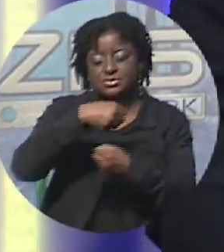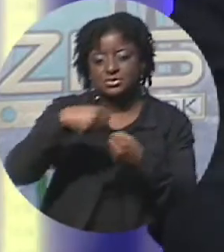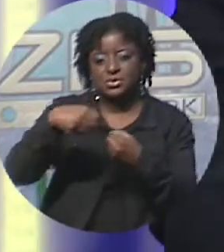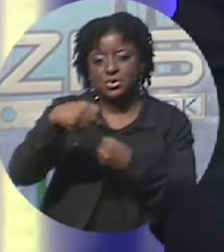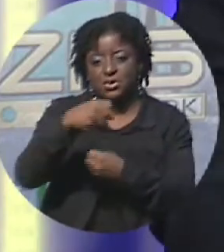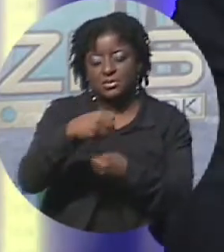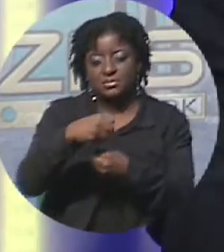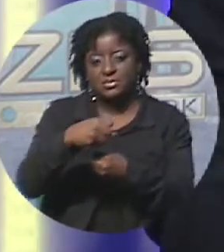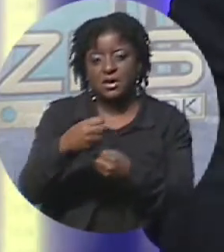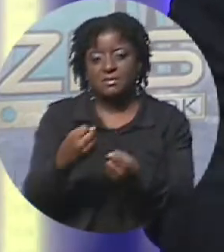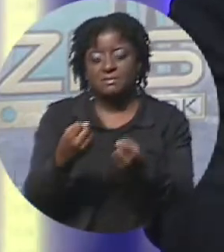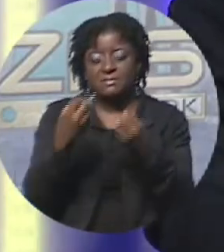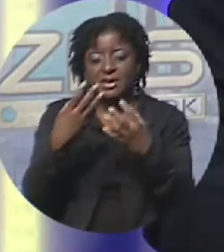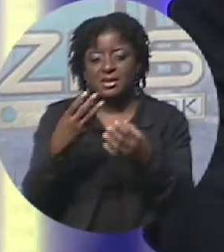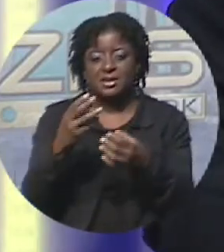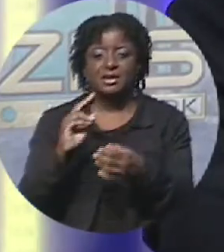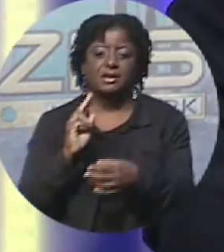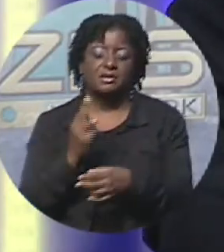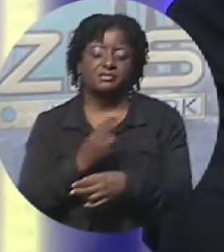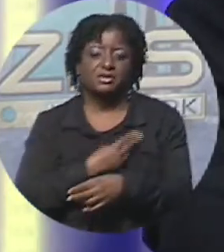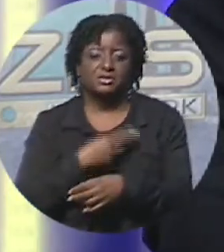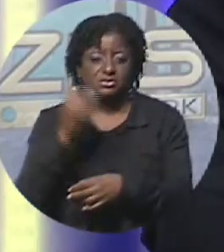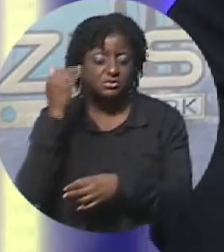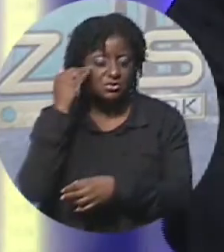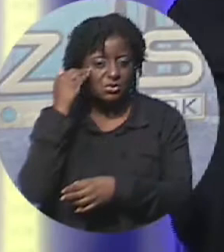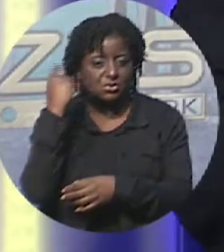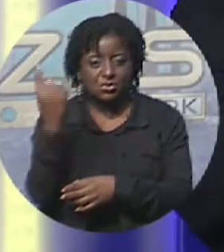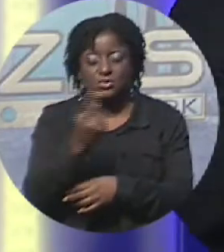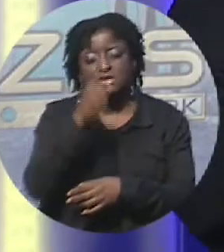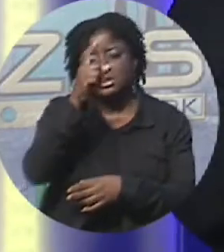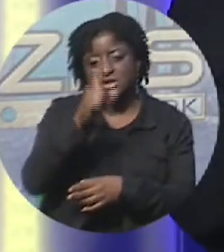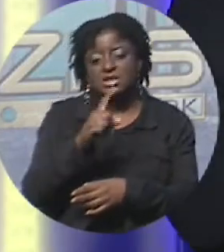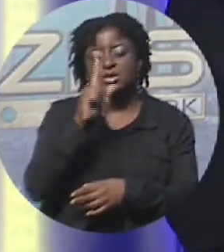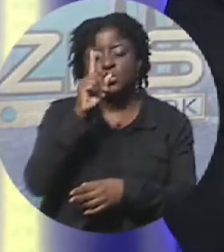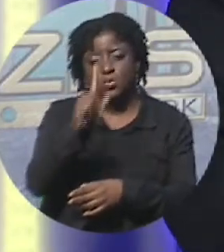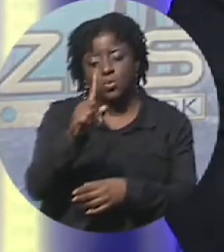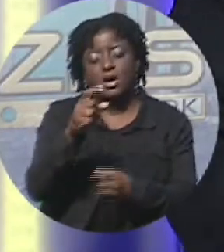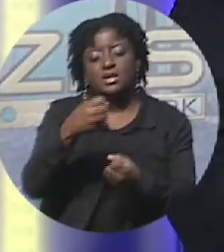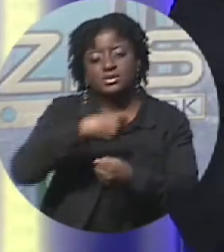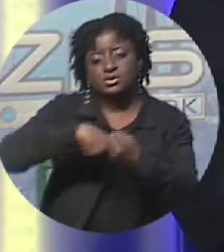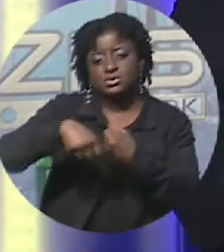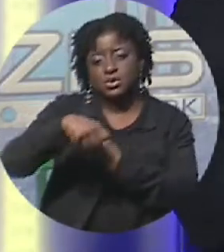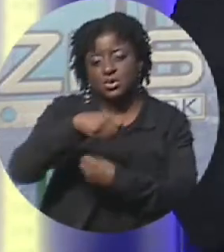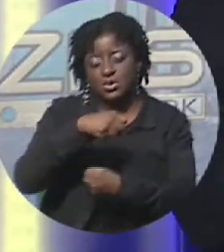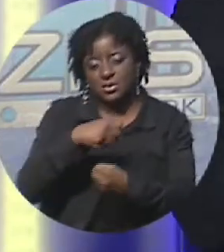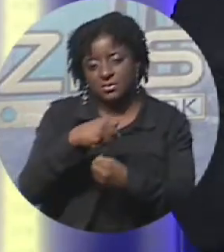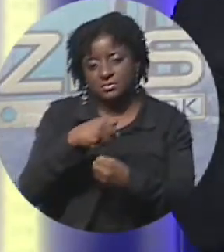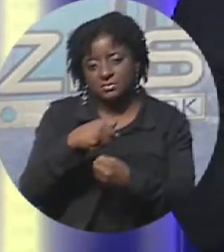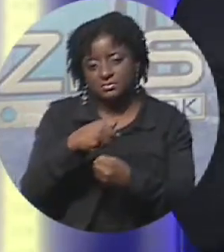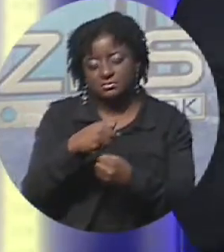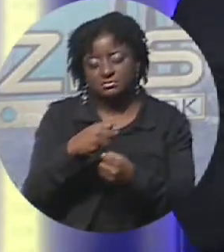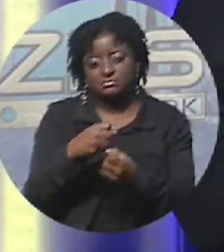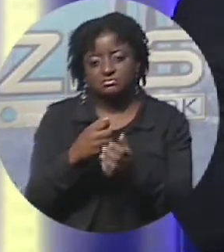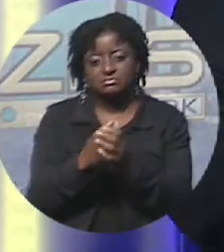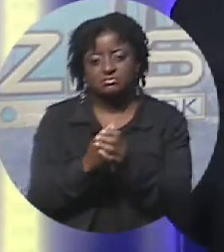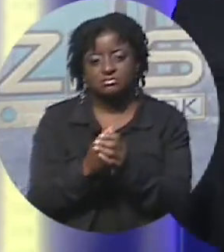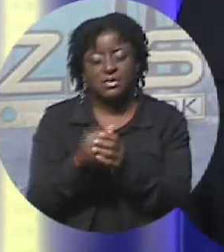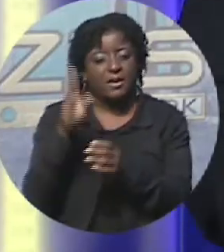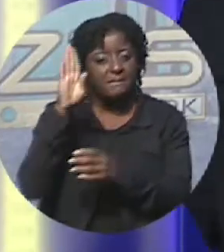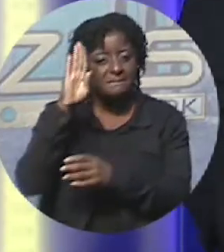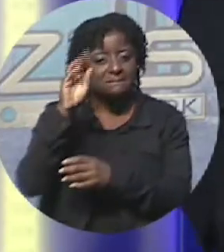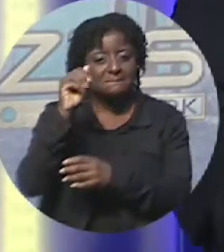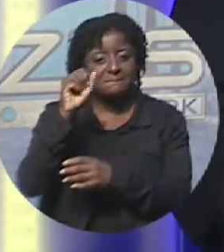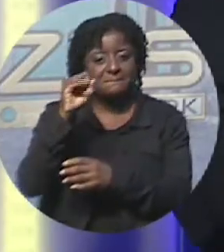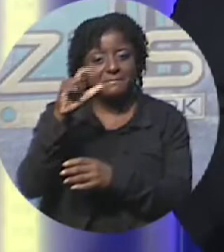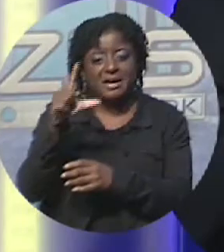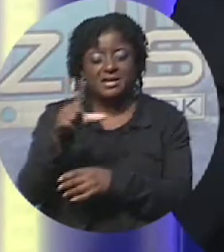many of us already know, it only takes 1. Joining us live tonight to talk about the season as it opens, Chief Meteorologist Basil Dean. Now, Basil, first let's talk